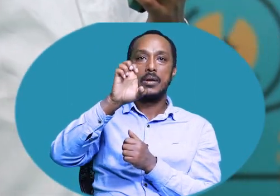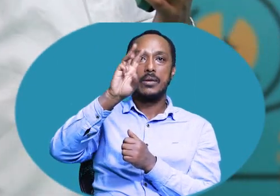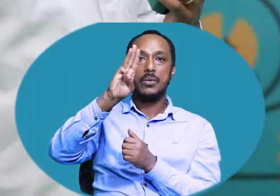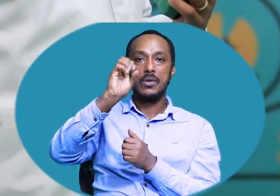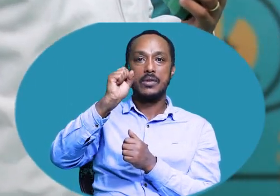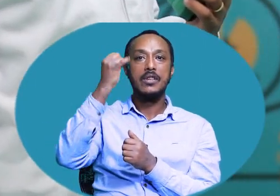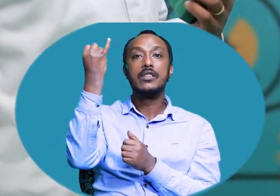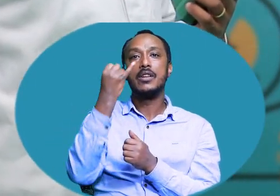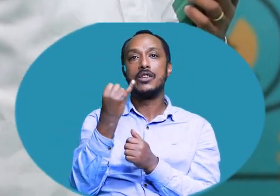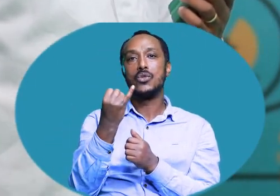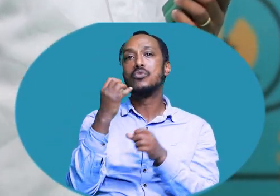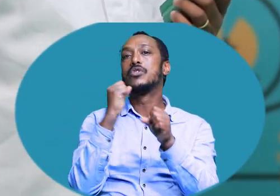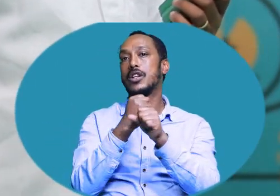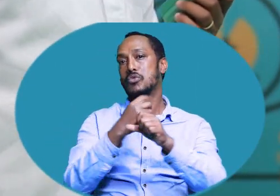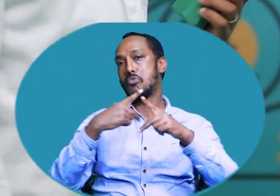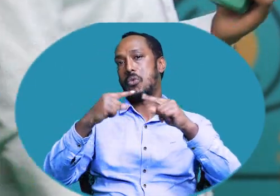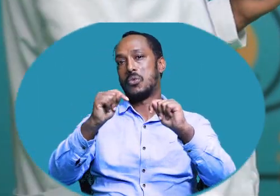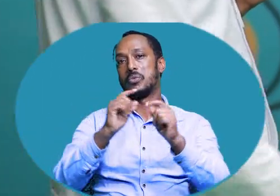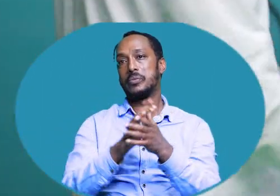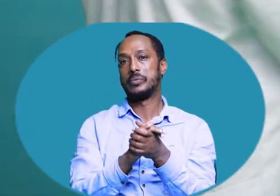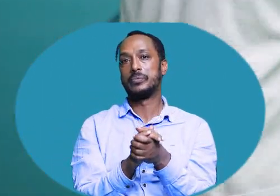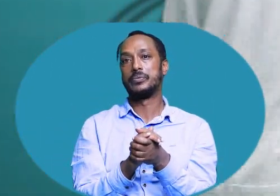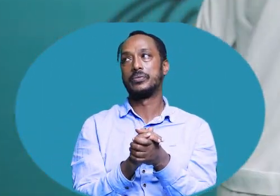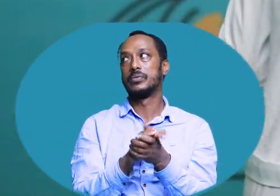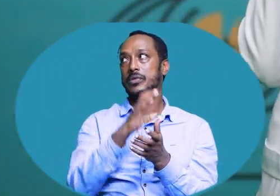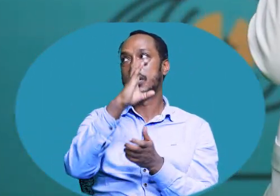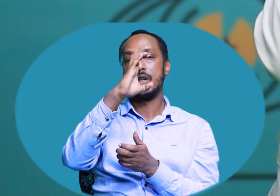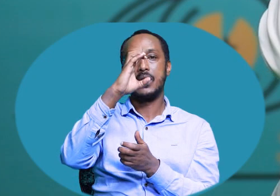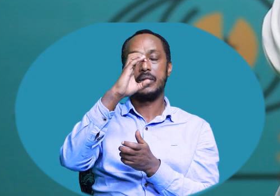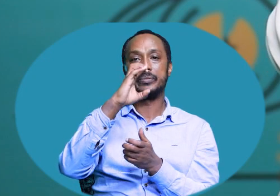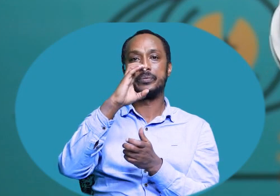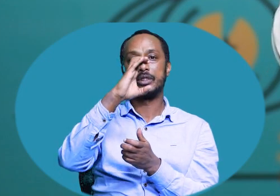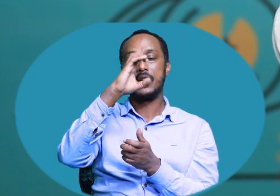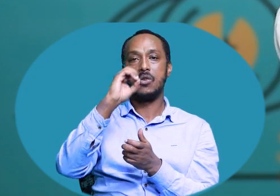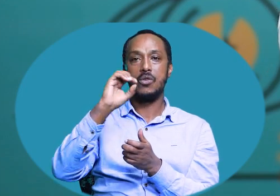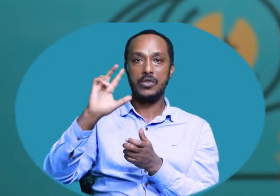Please draw the Lewis structure of HNO3. 1, 2,